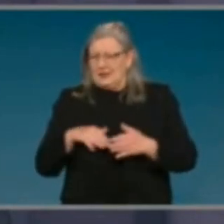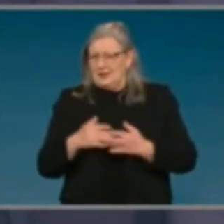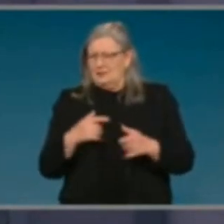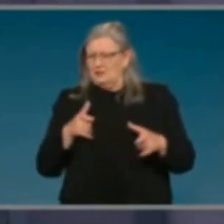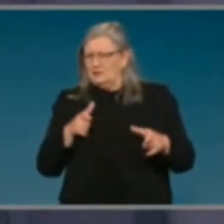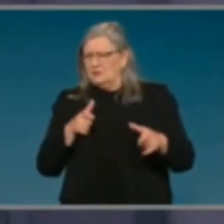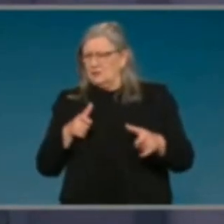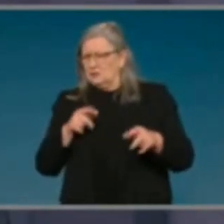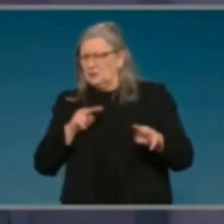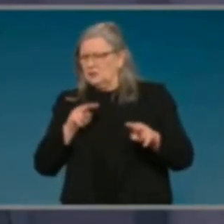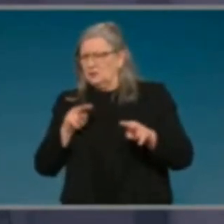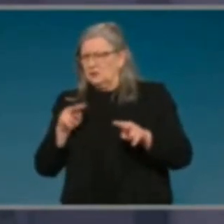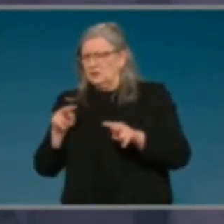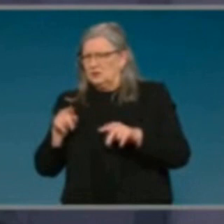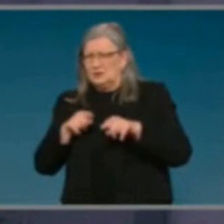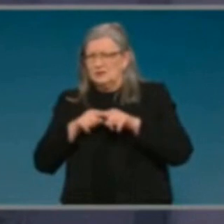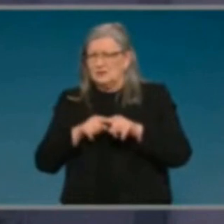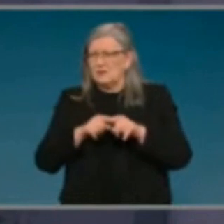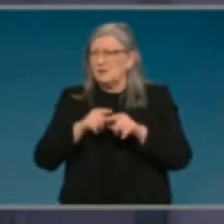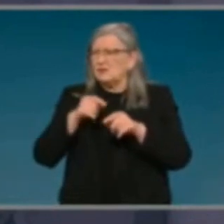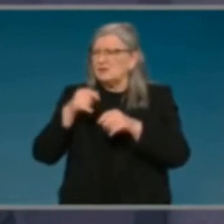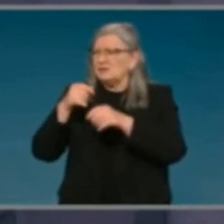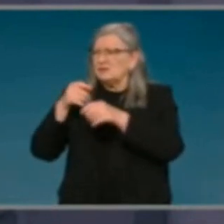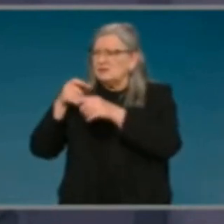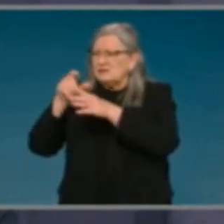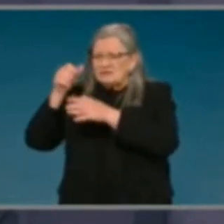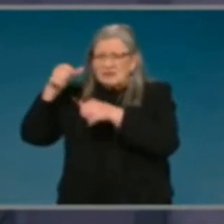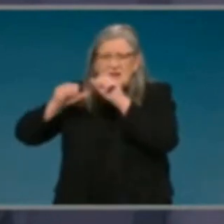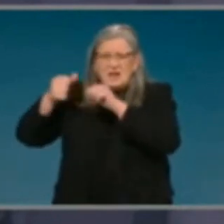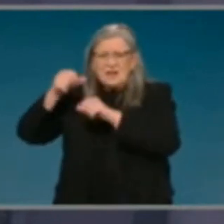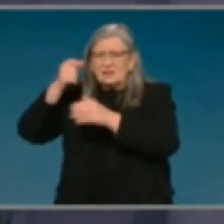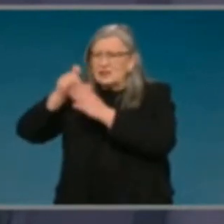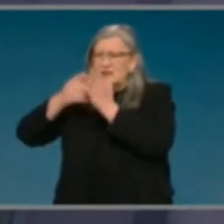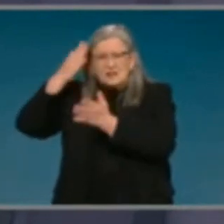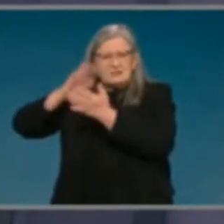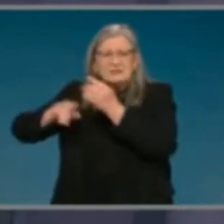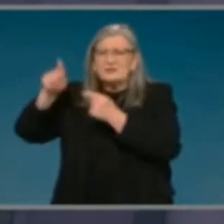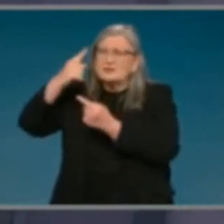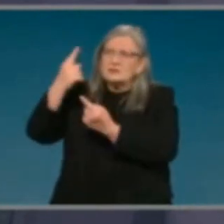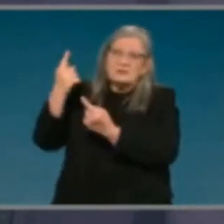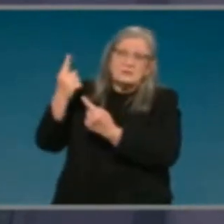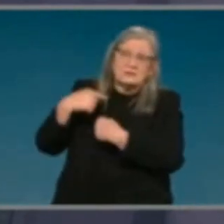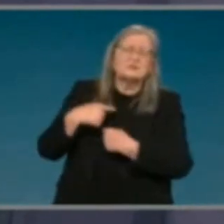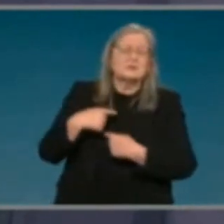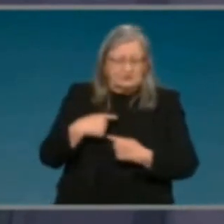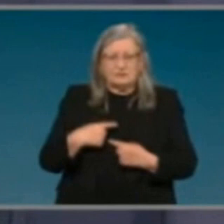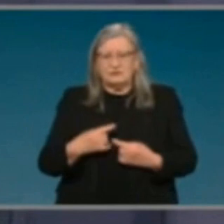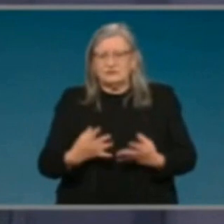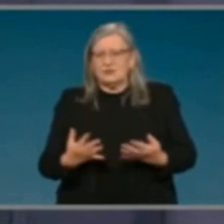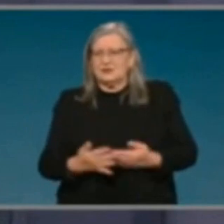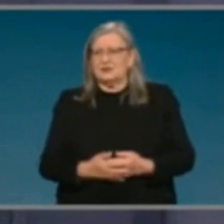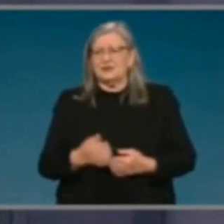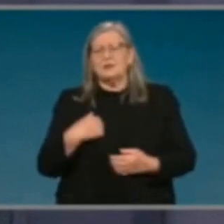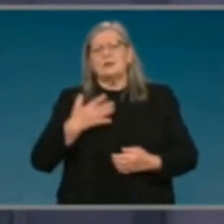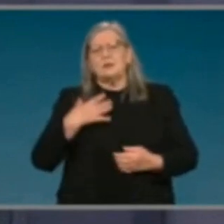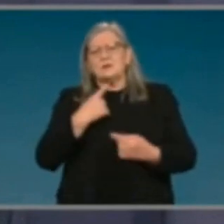and the scientific evidence on that. The last thing that I want to say is that to give people confidence, we're in a vastly different position from